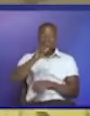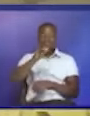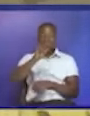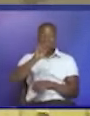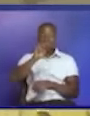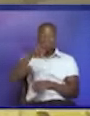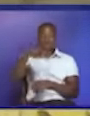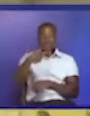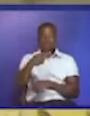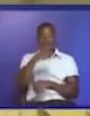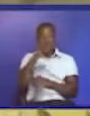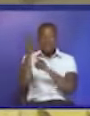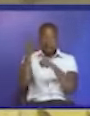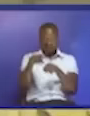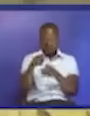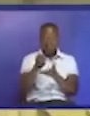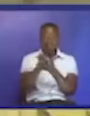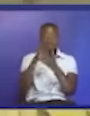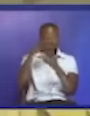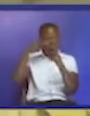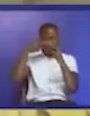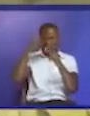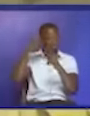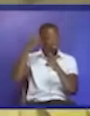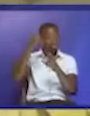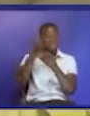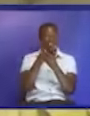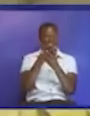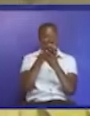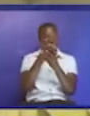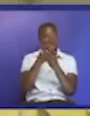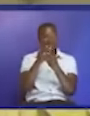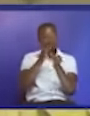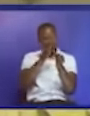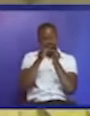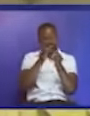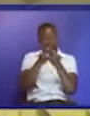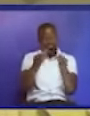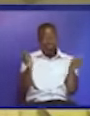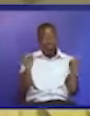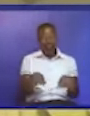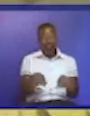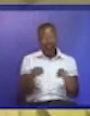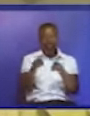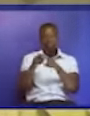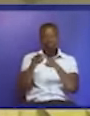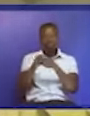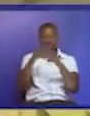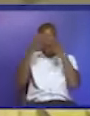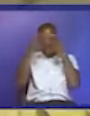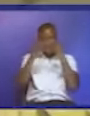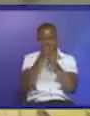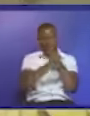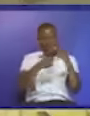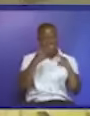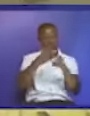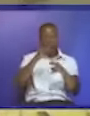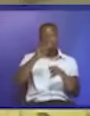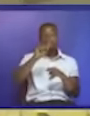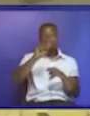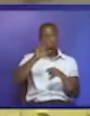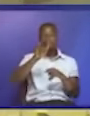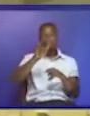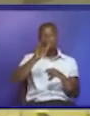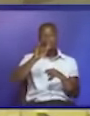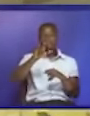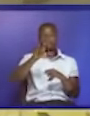in Babylon. The Bible says he slept and had a dream. He woke up and forgot the dream. You would think that he would wave it